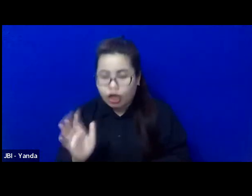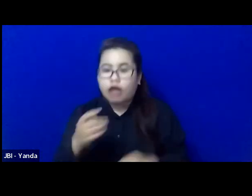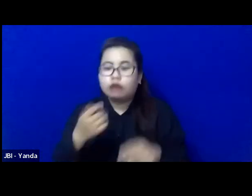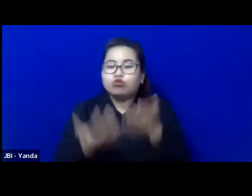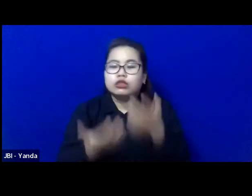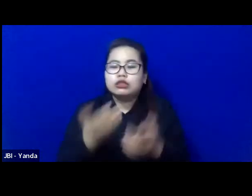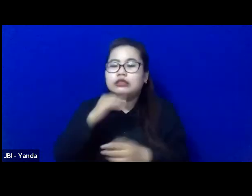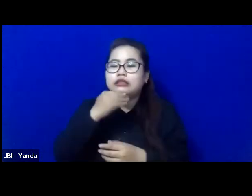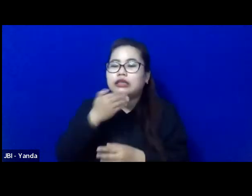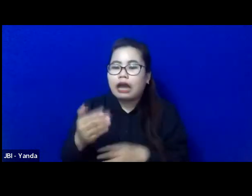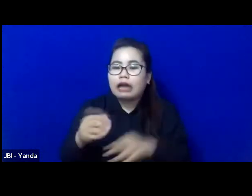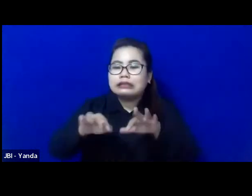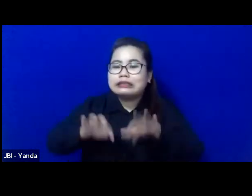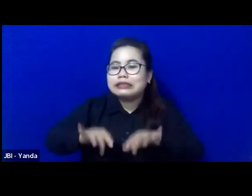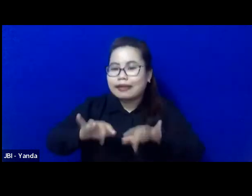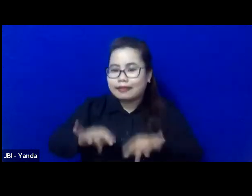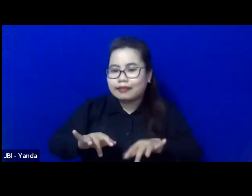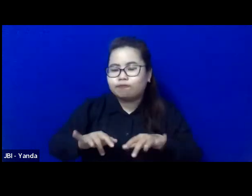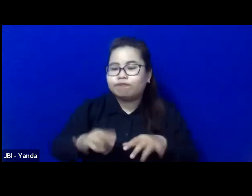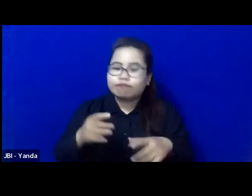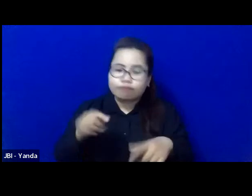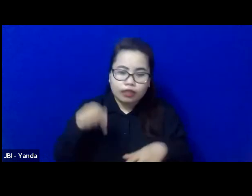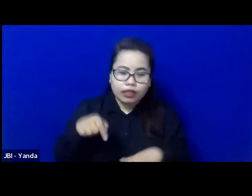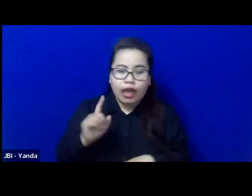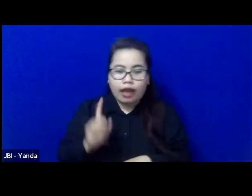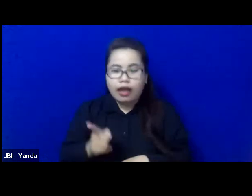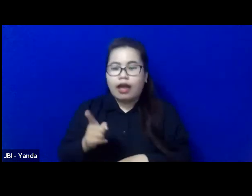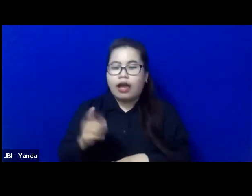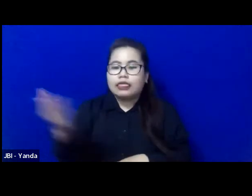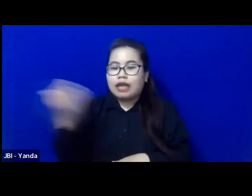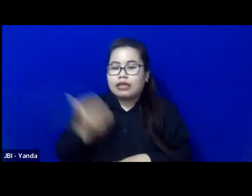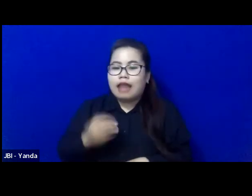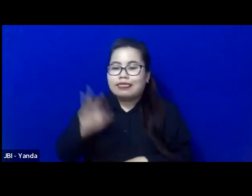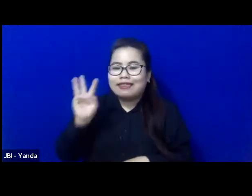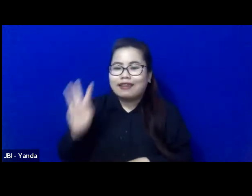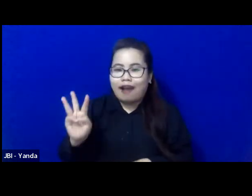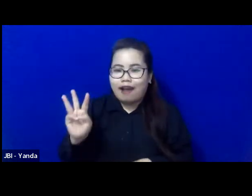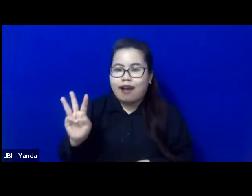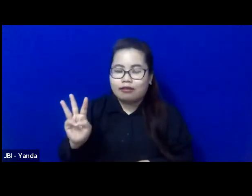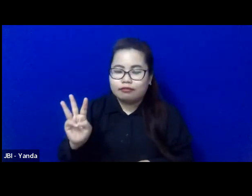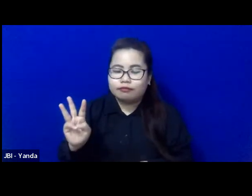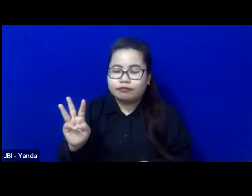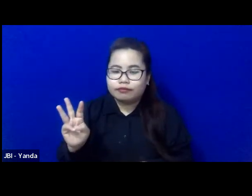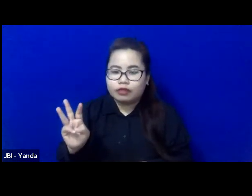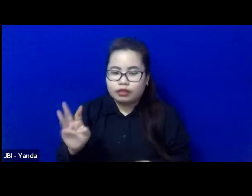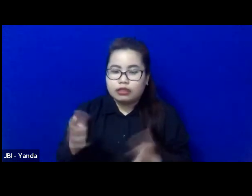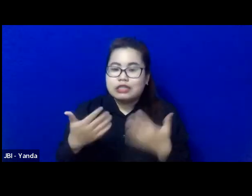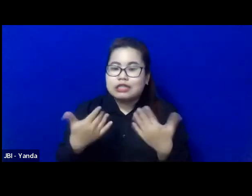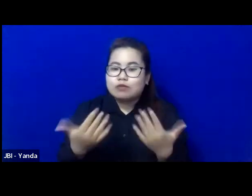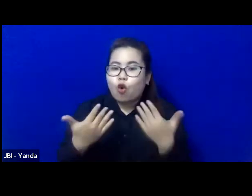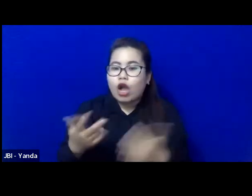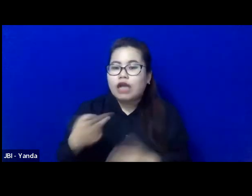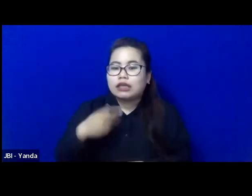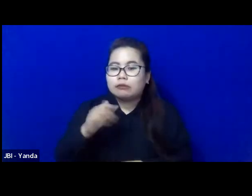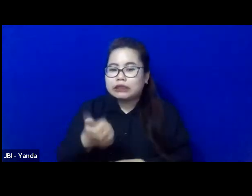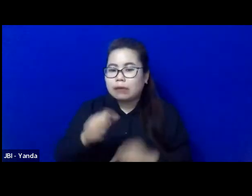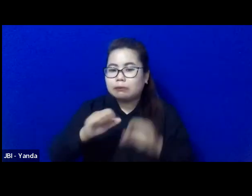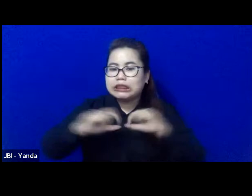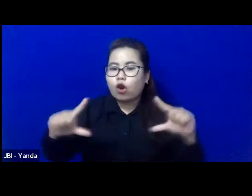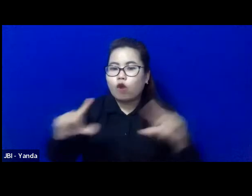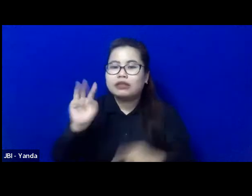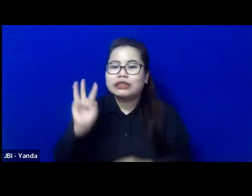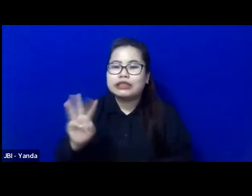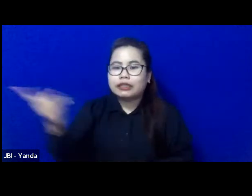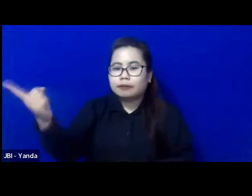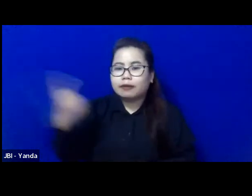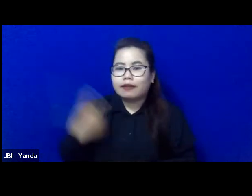got 3. Let's see if we can answer all of them. But the first one I would like you to be able to ask is